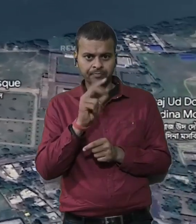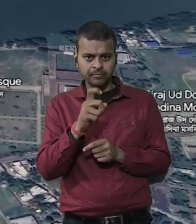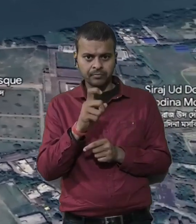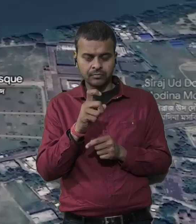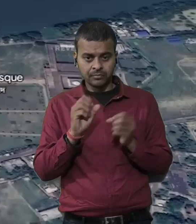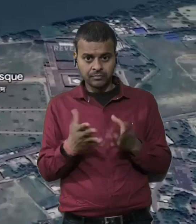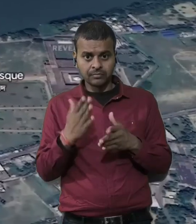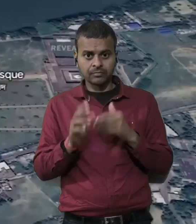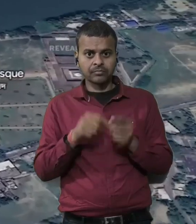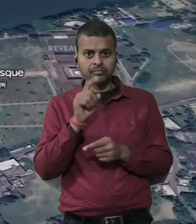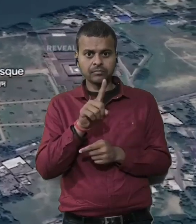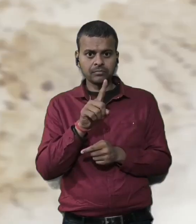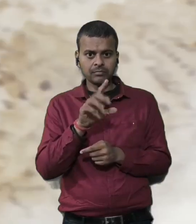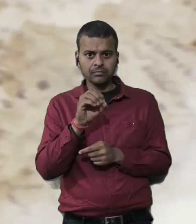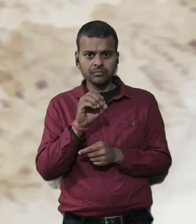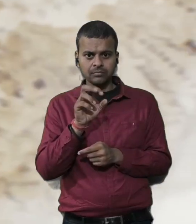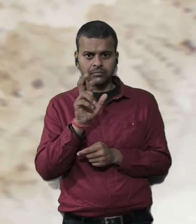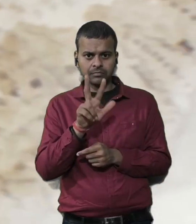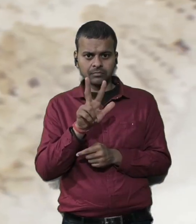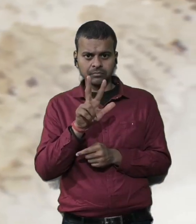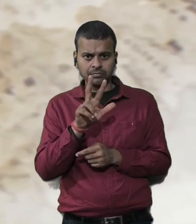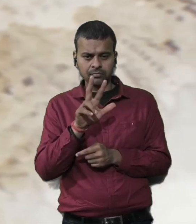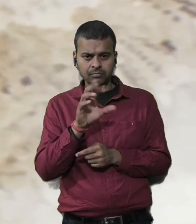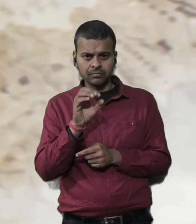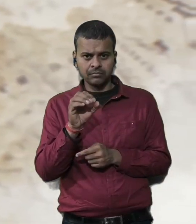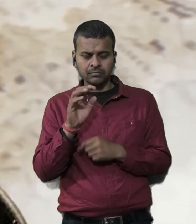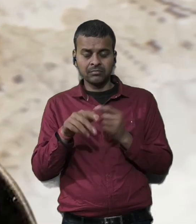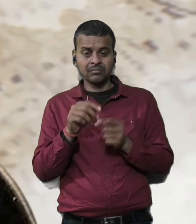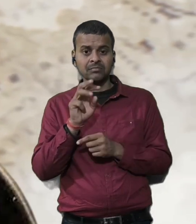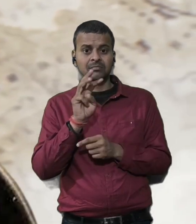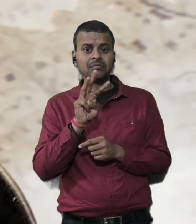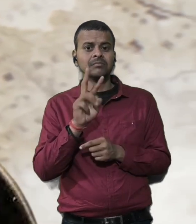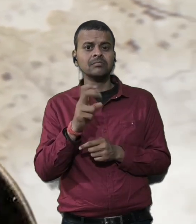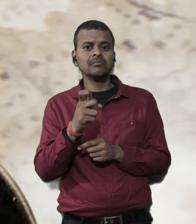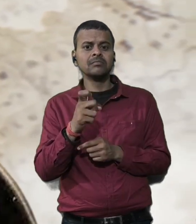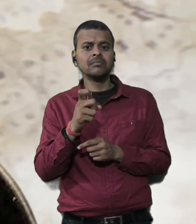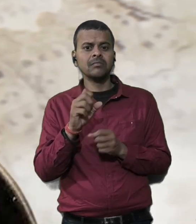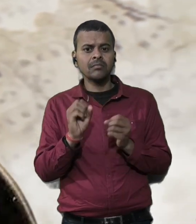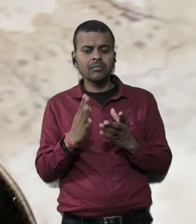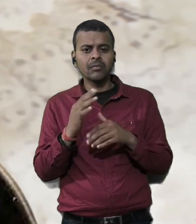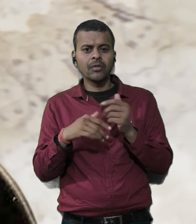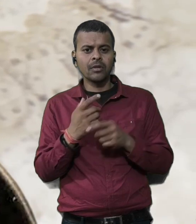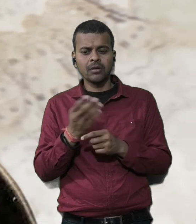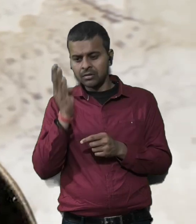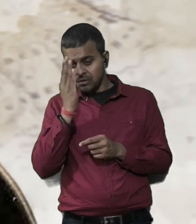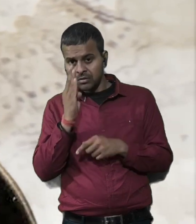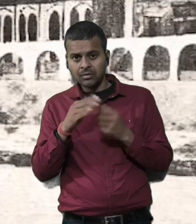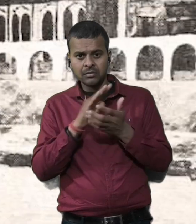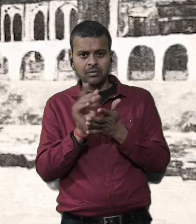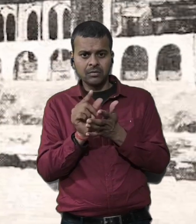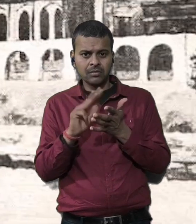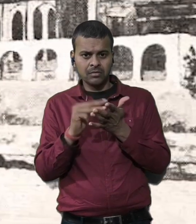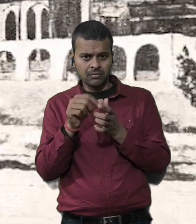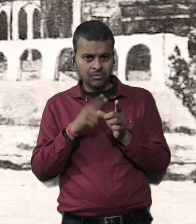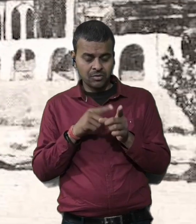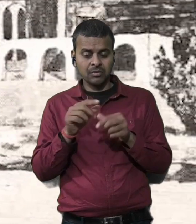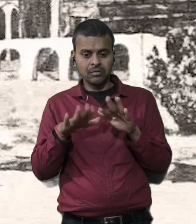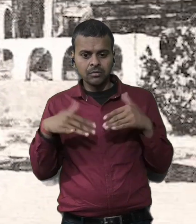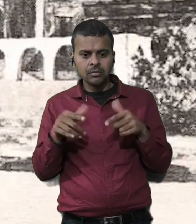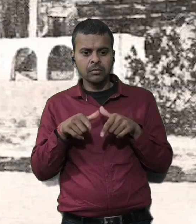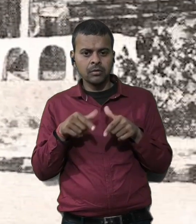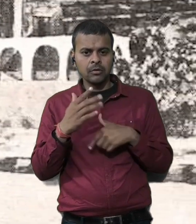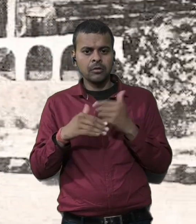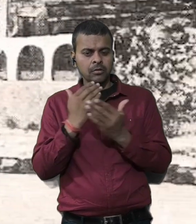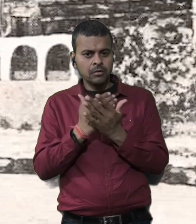on 29 August 1827 and completed in 1837 at the cost of 16.50